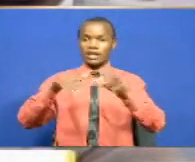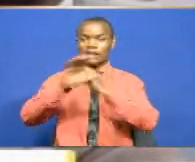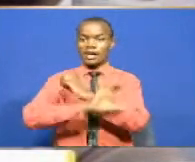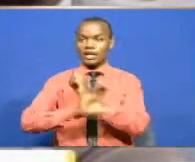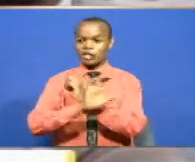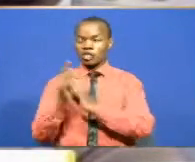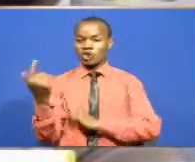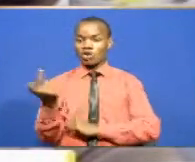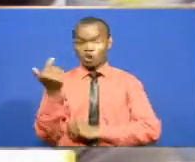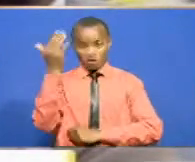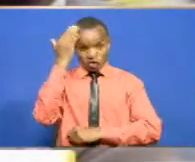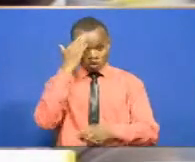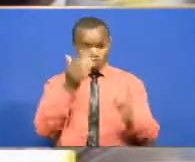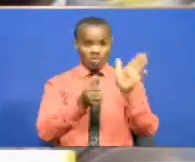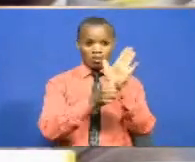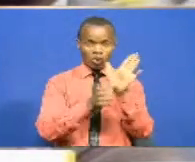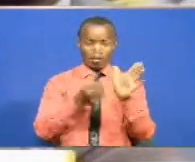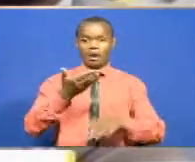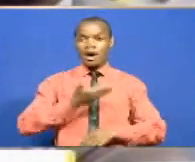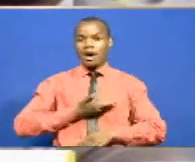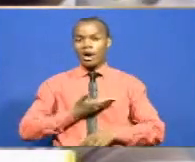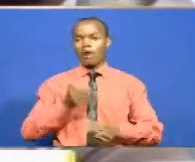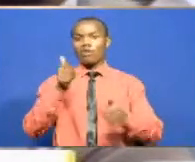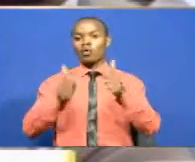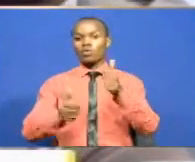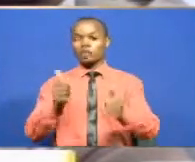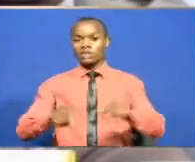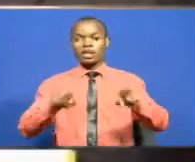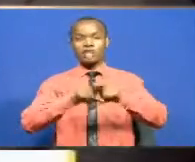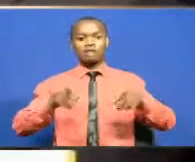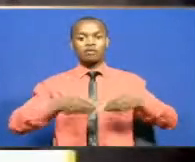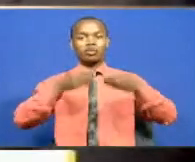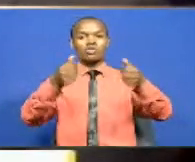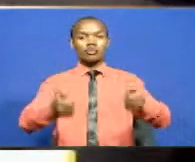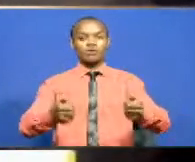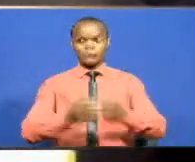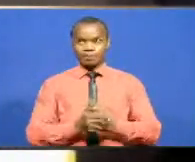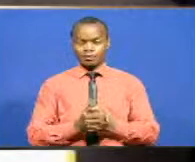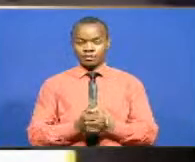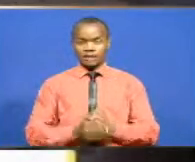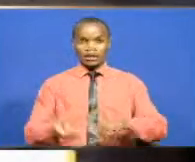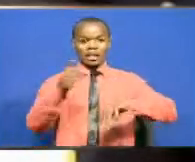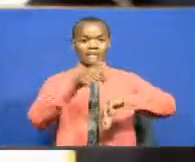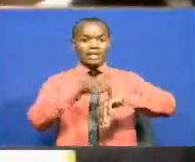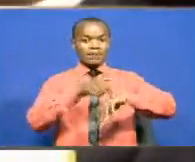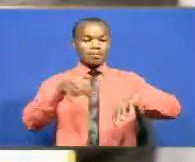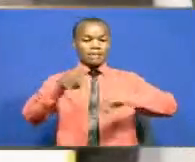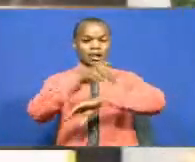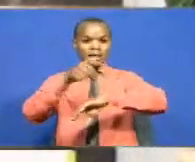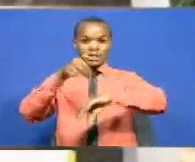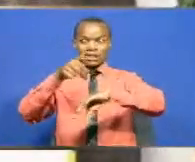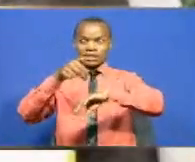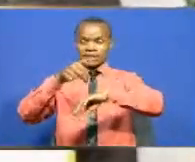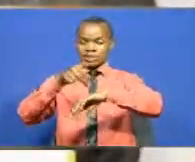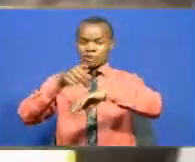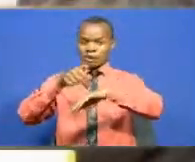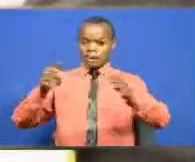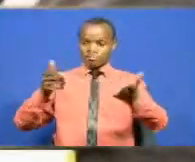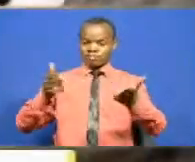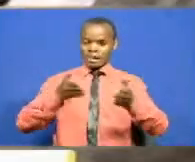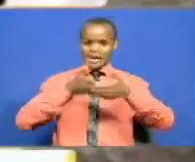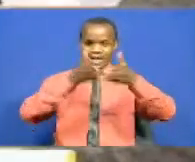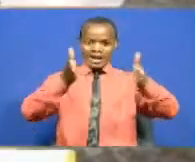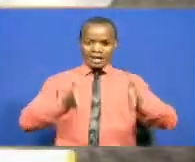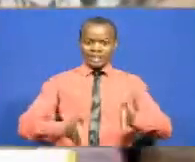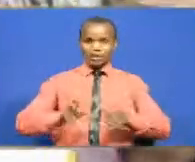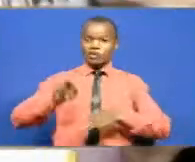about our issues that we feel needed to be highlighted, and that has been well taken. And seeking a piece of the national cake, pastoralist leaders